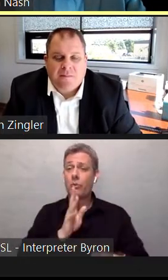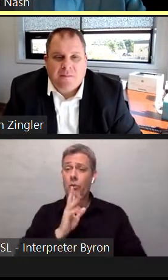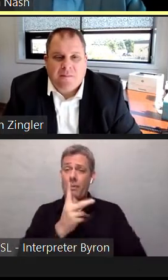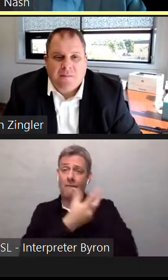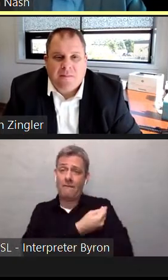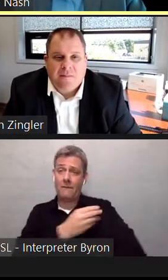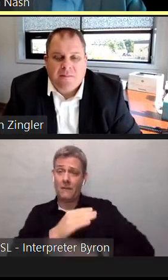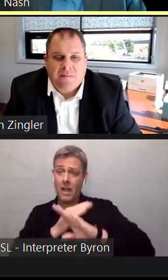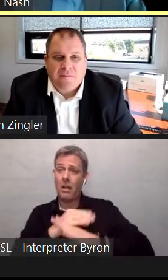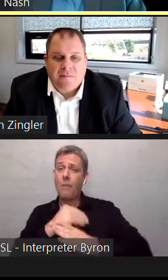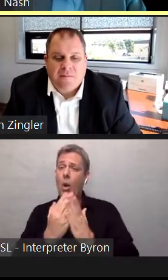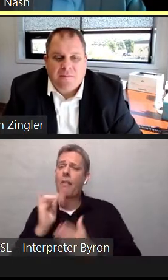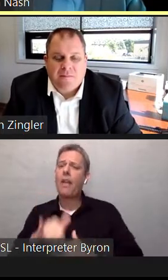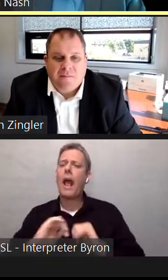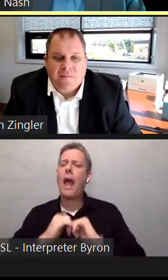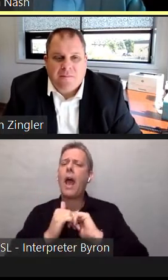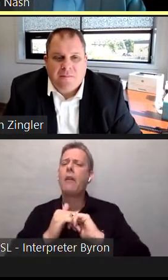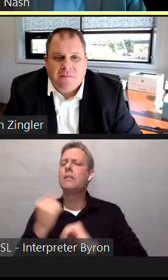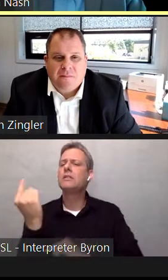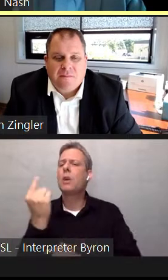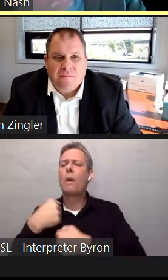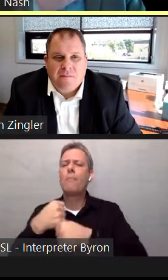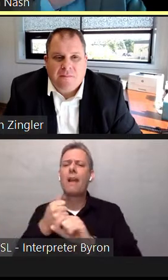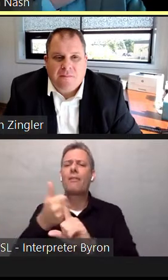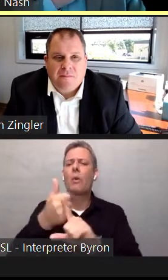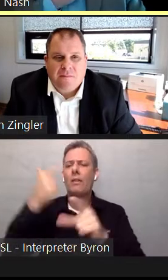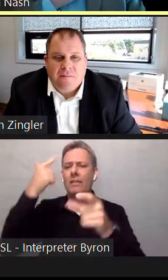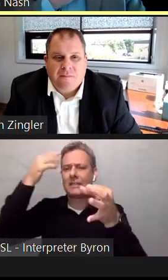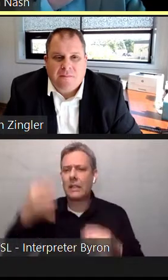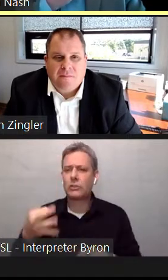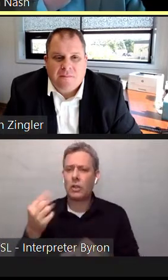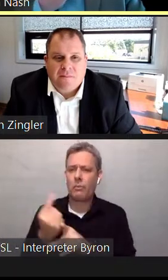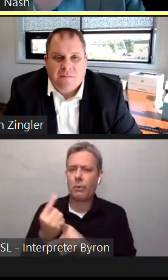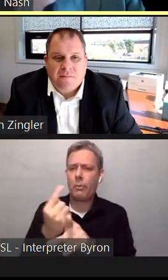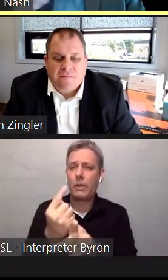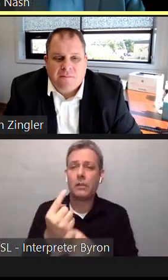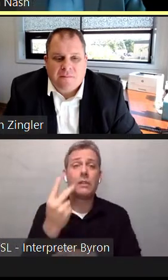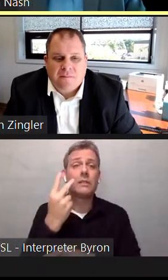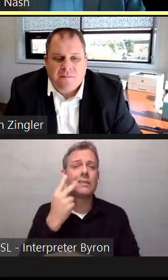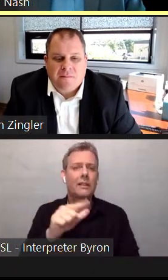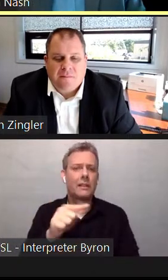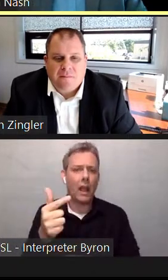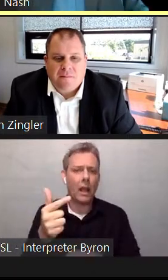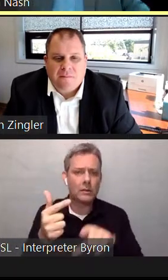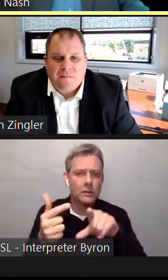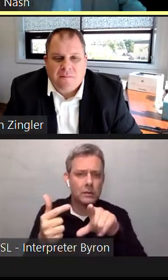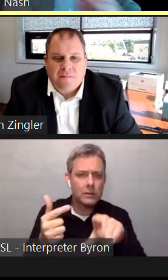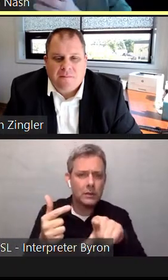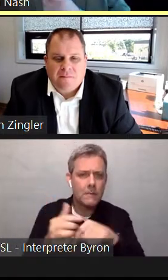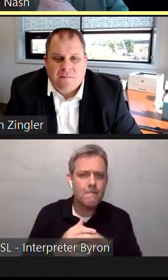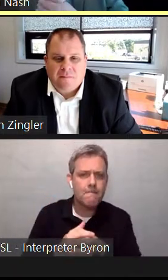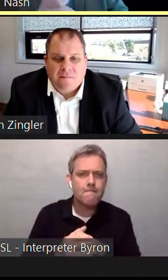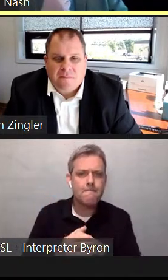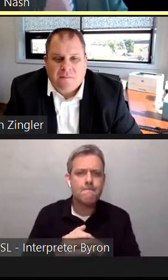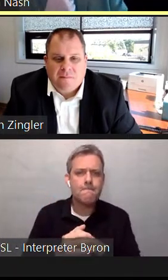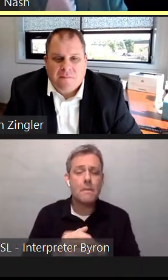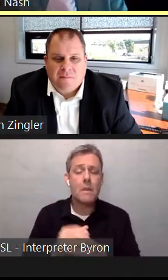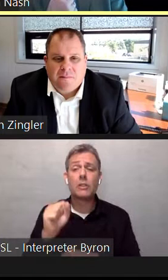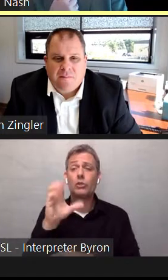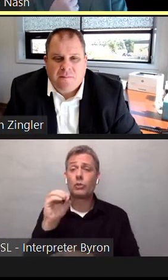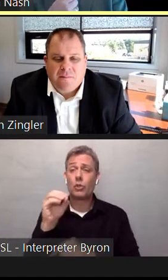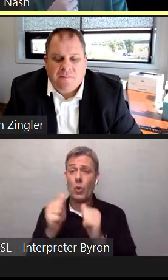that. How does somebody make their own decision appropriately? Go ahead and let's see the next piece of this. So within